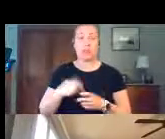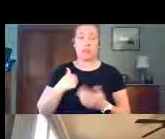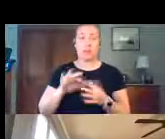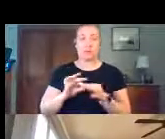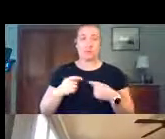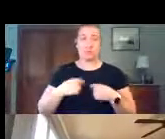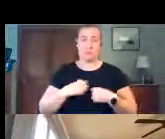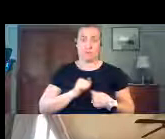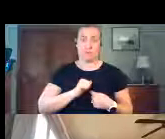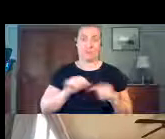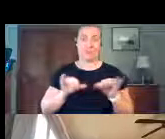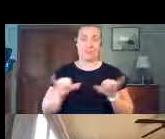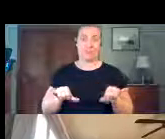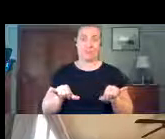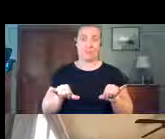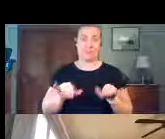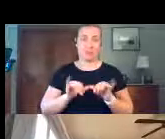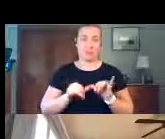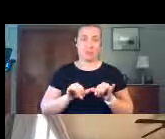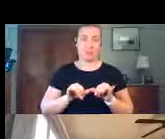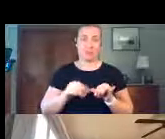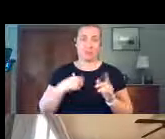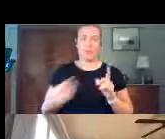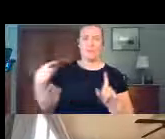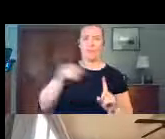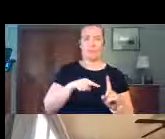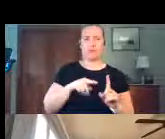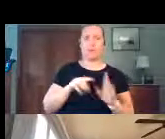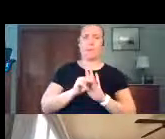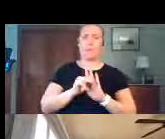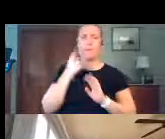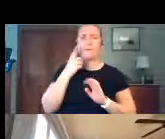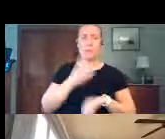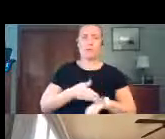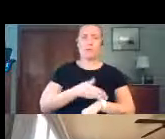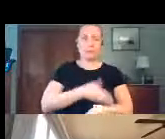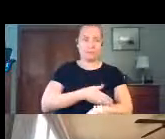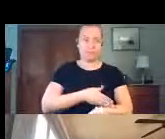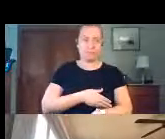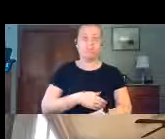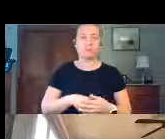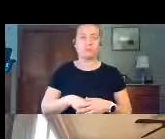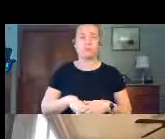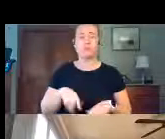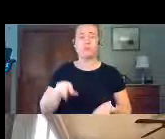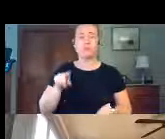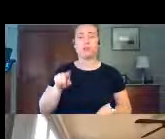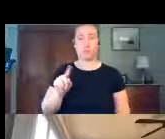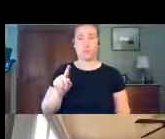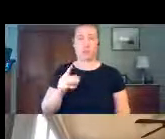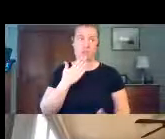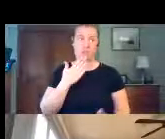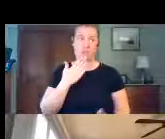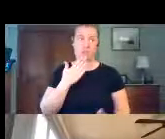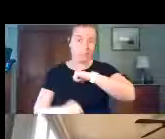often go back to the model for improvement from the Institute for Healthcare Improvement. The first question, it's a really good fundamental question